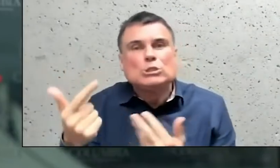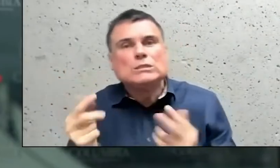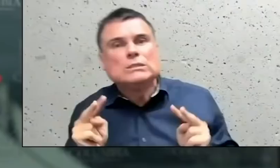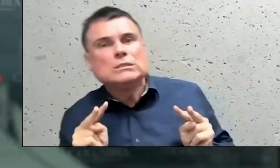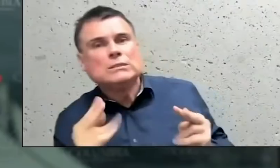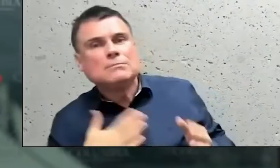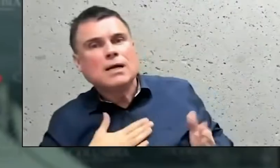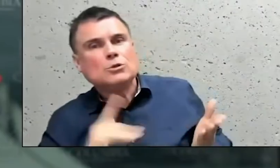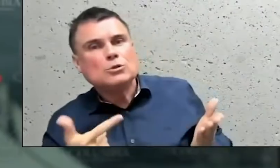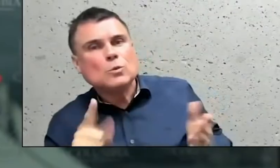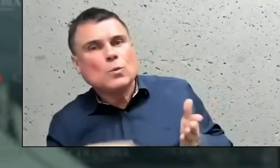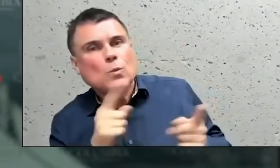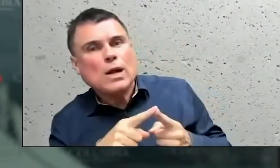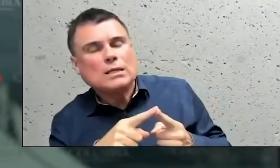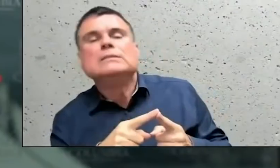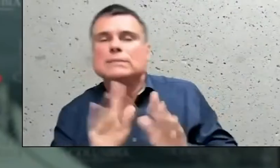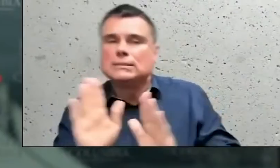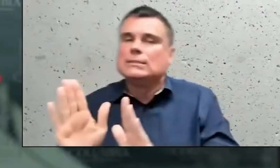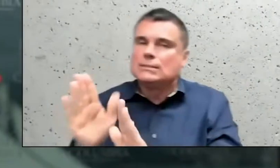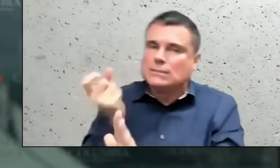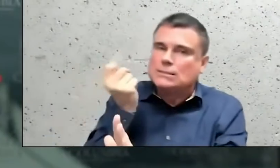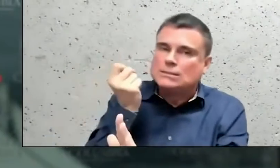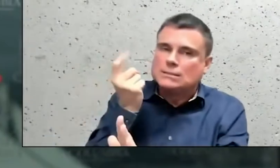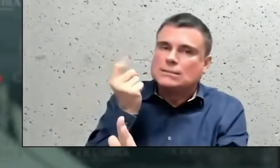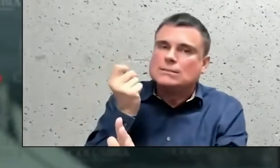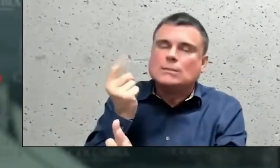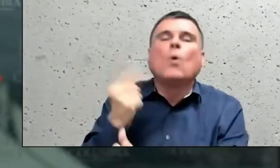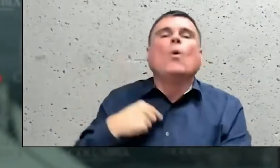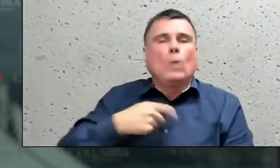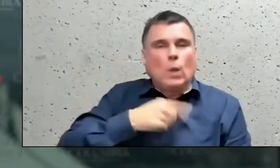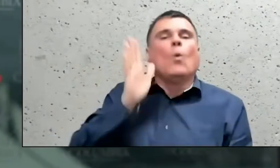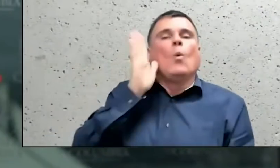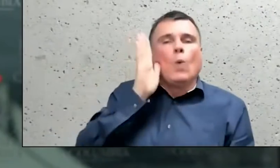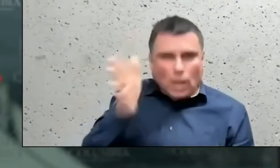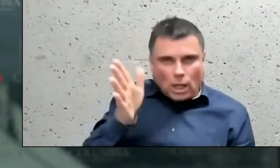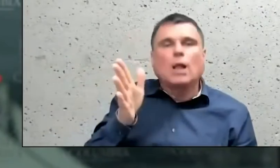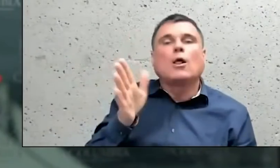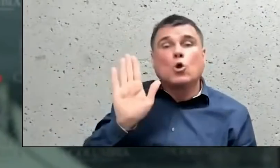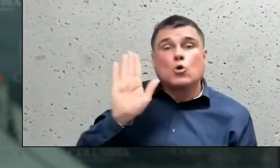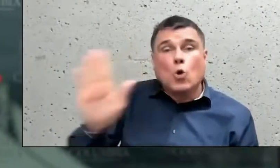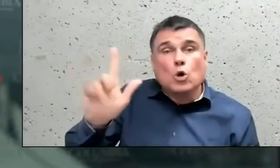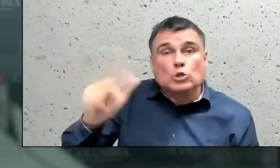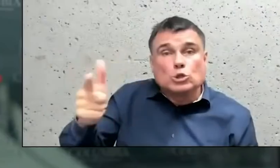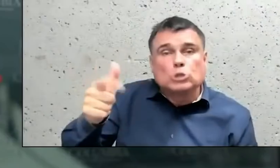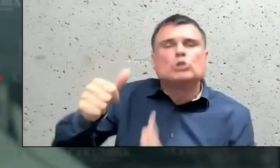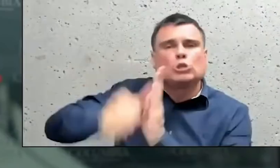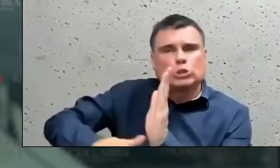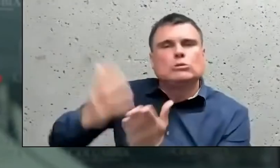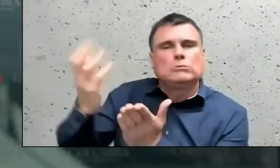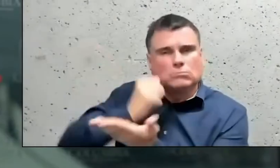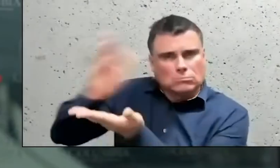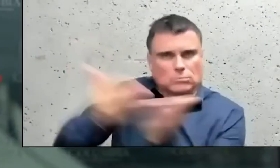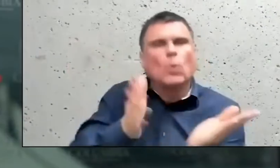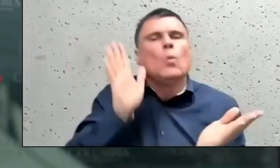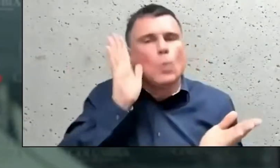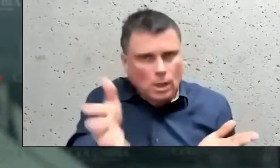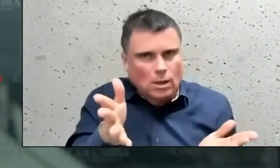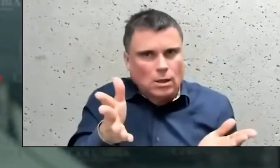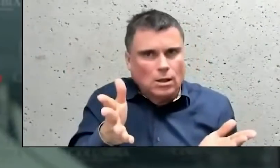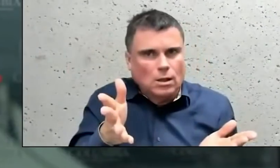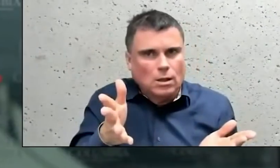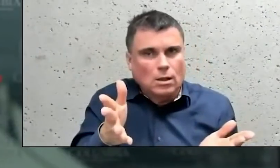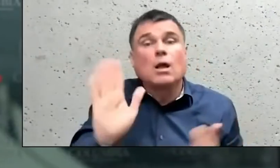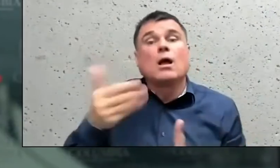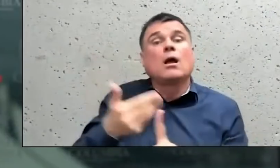this. We will get you your surgery. We will get you your surgery. Our drive is as strong today as it was in May